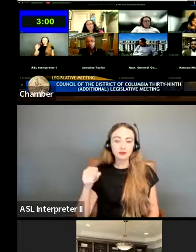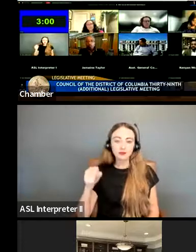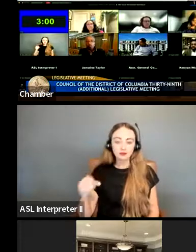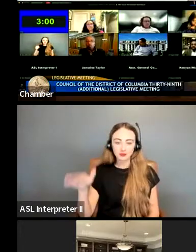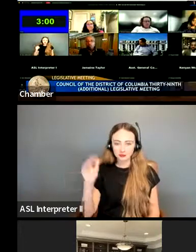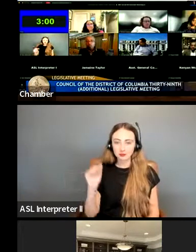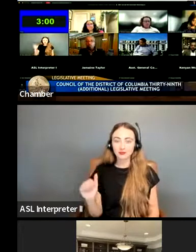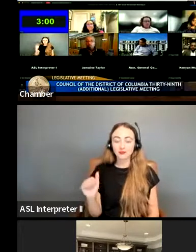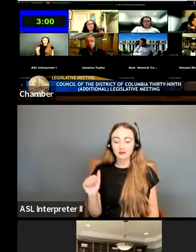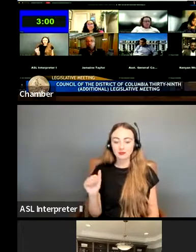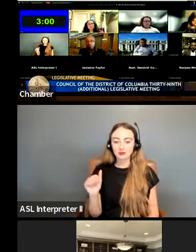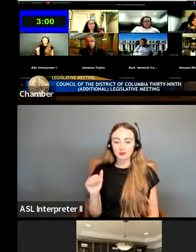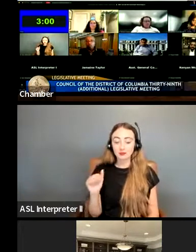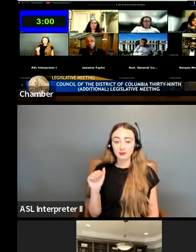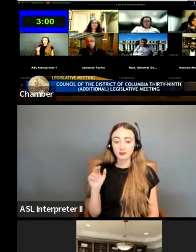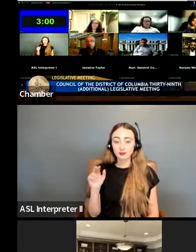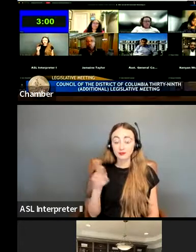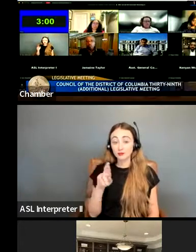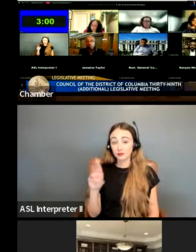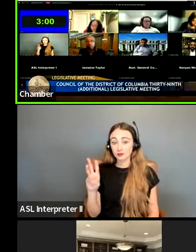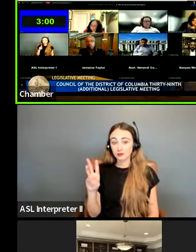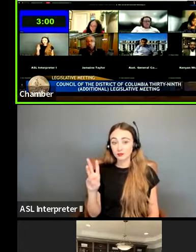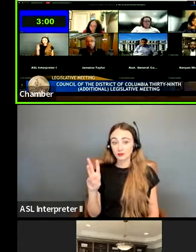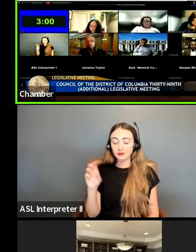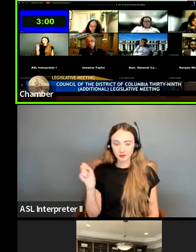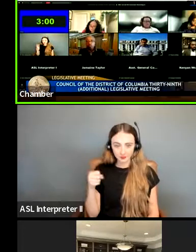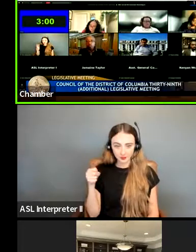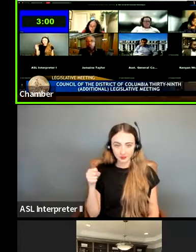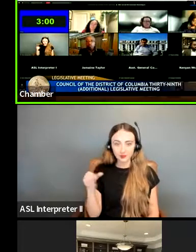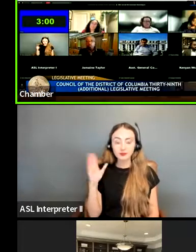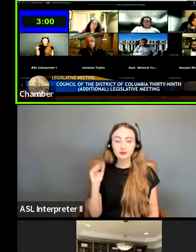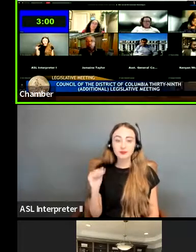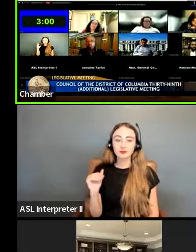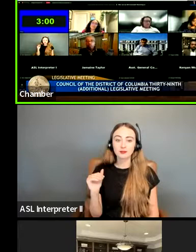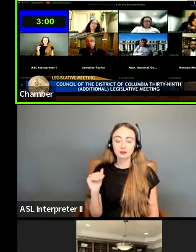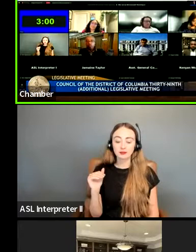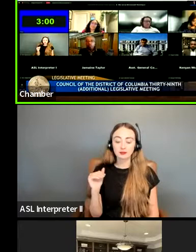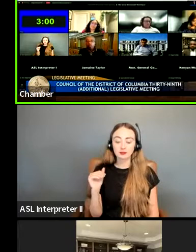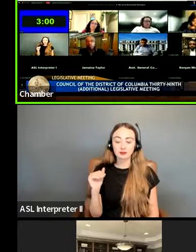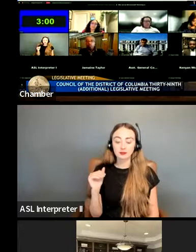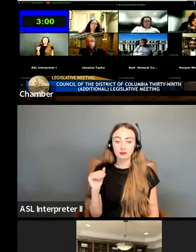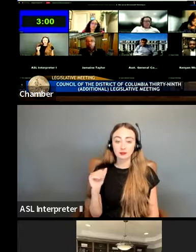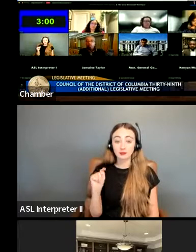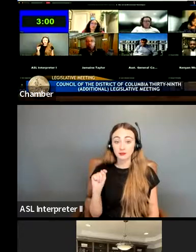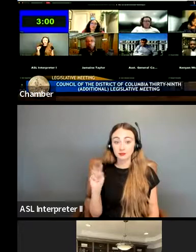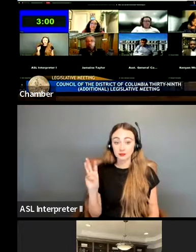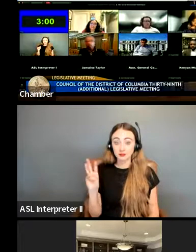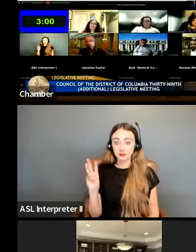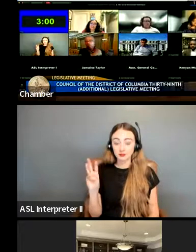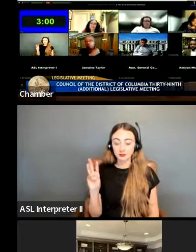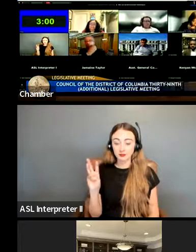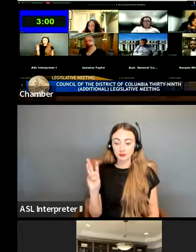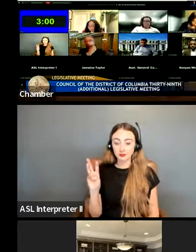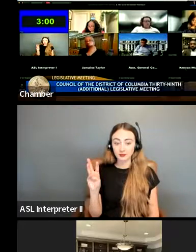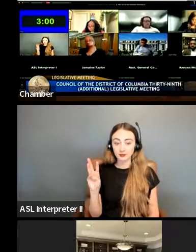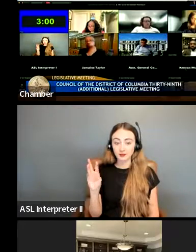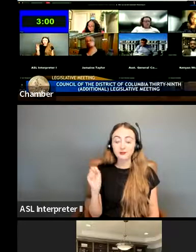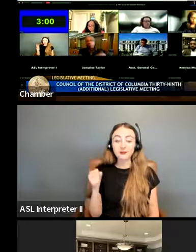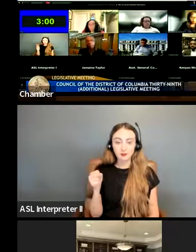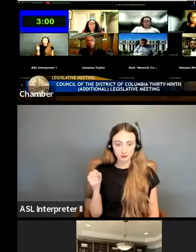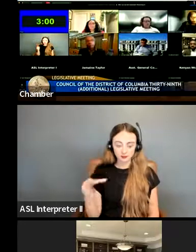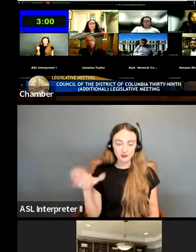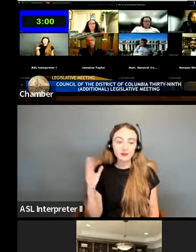Councilmember Silverman votes yes. Councilmember Robert White? Yes. Councilmember Robert White votes yes. Councilmember Trayon White?